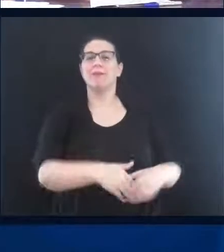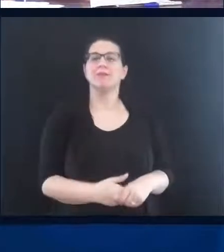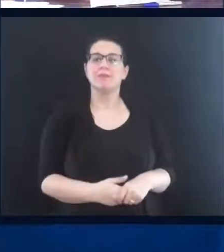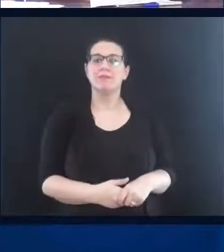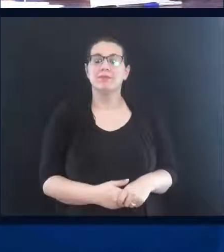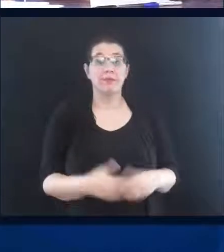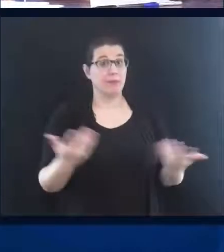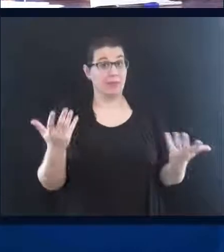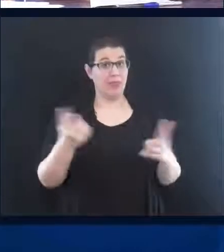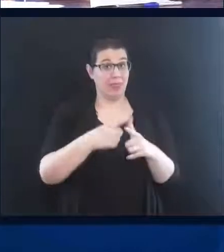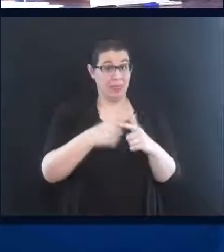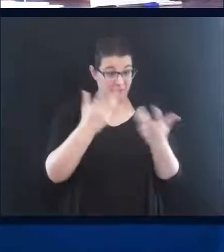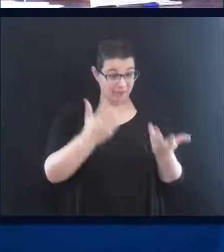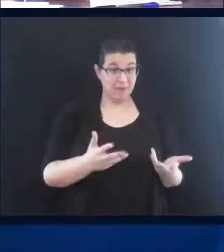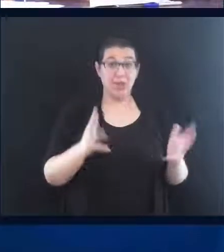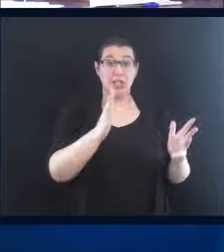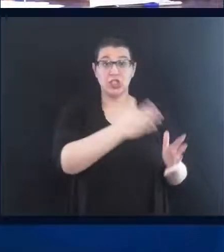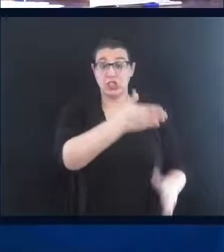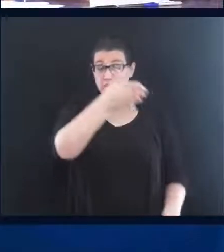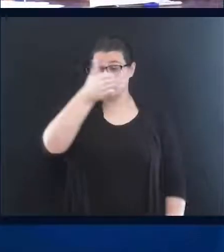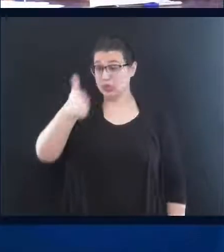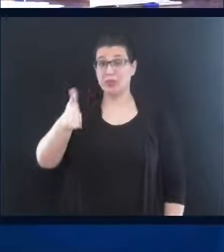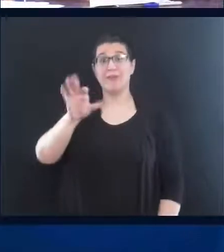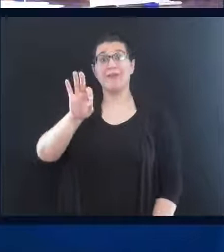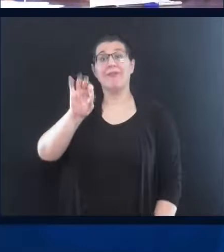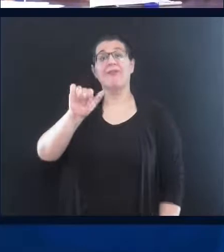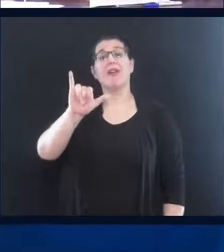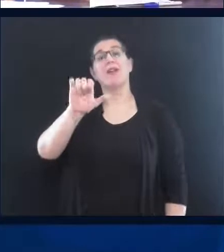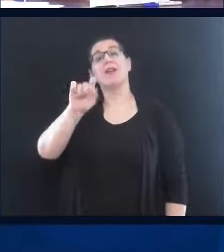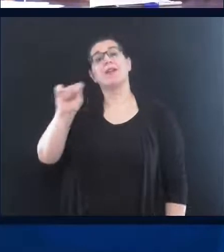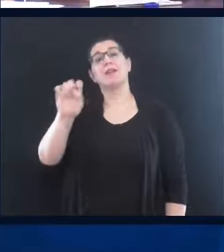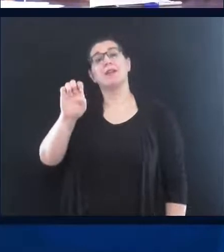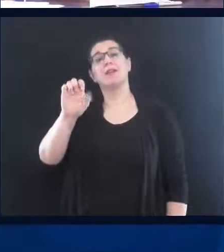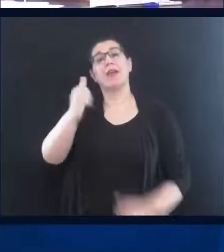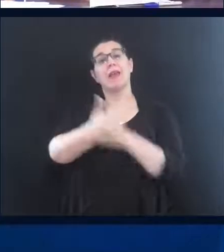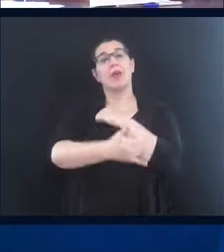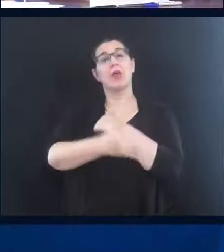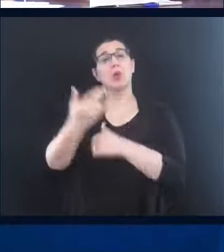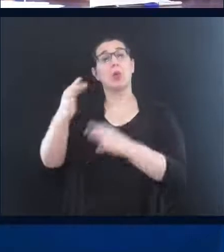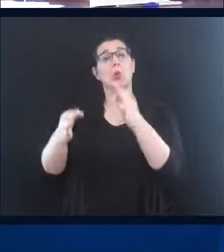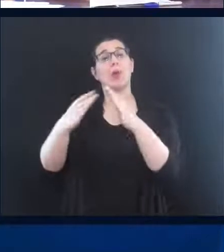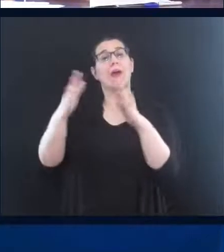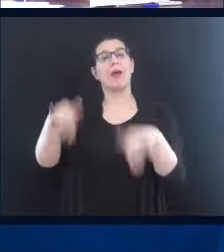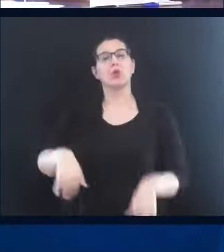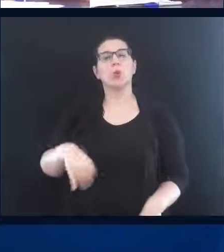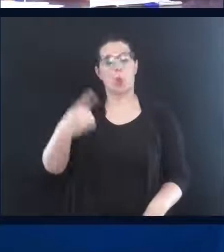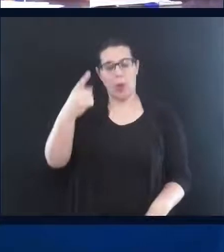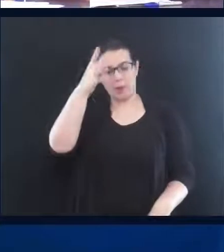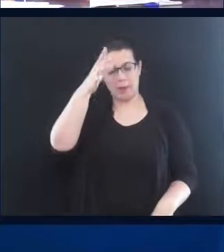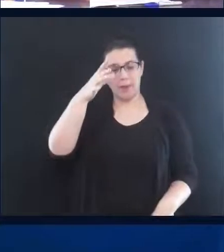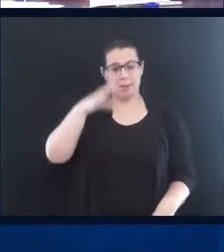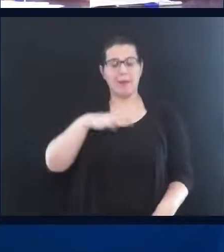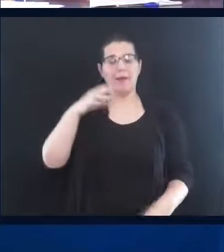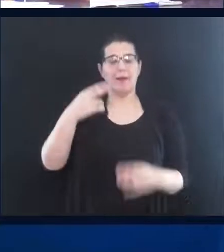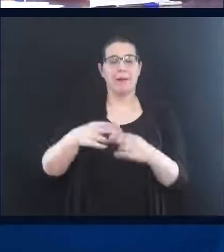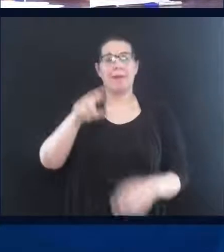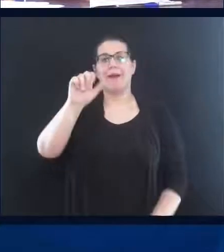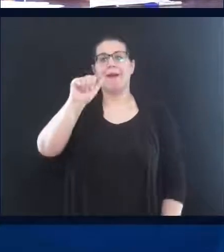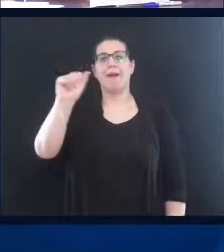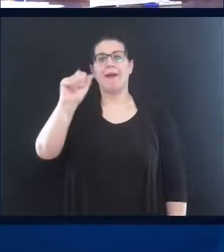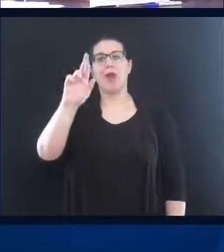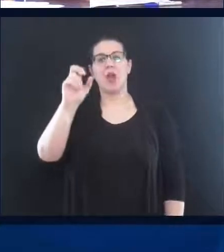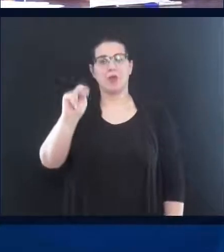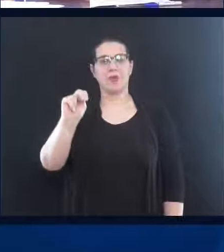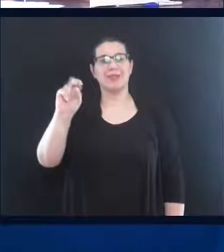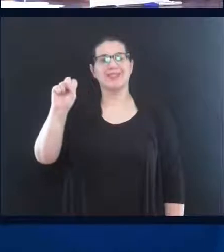went to the Fayette County Courthouse, where we gave Aaron Statler, you